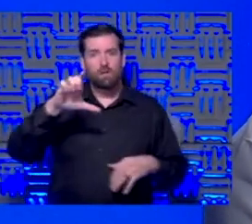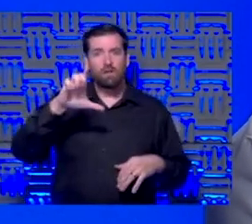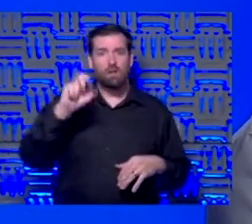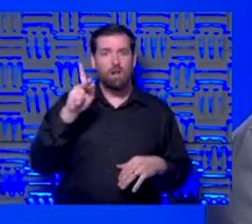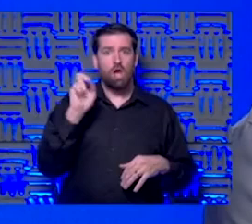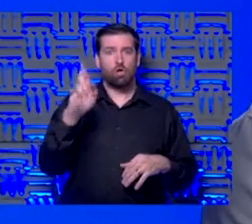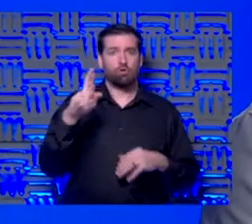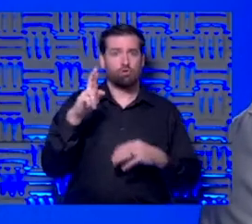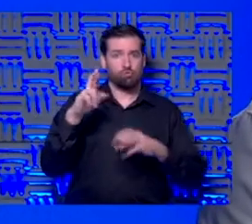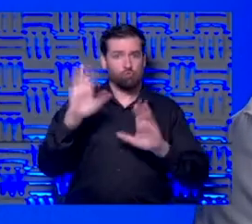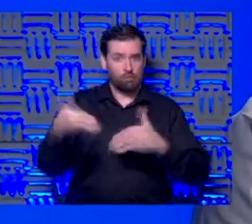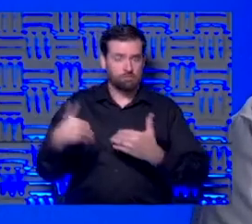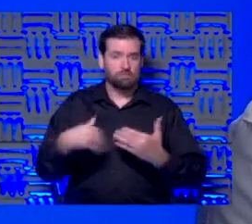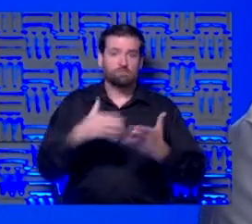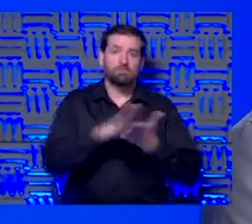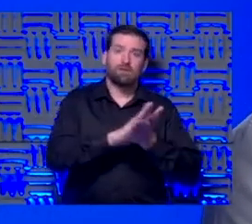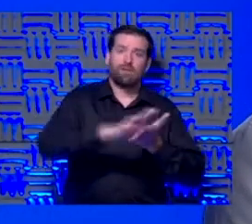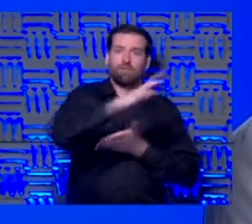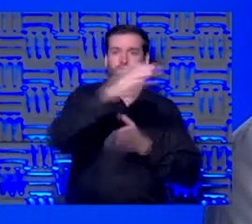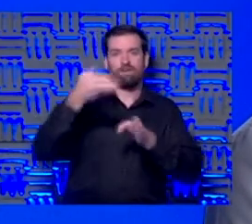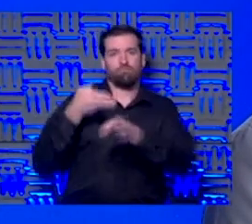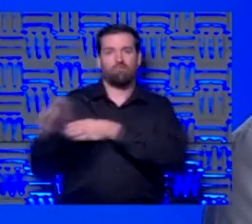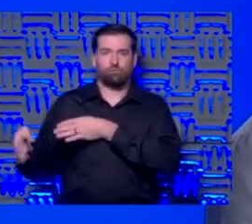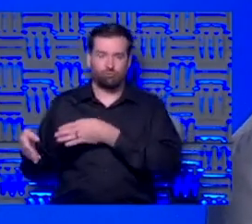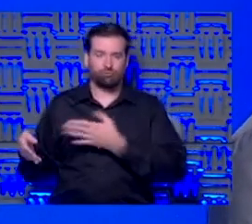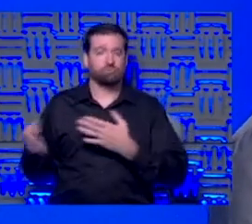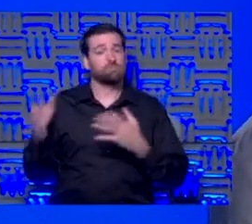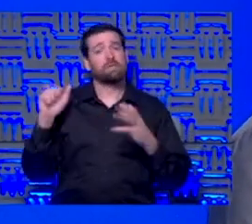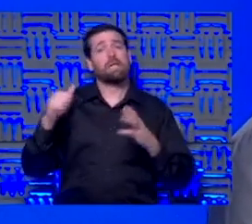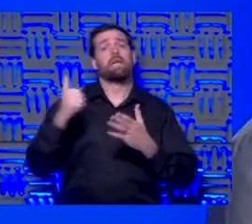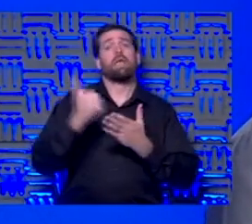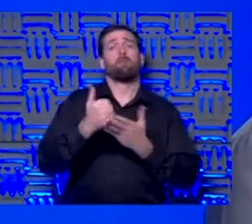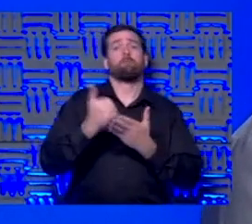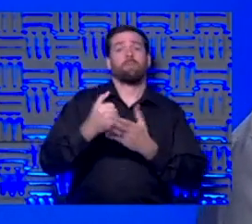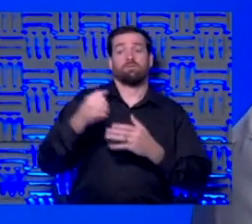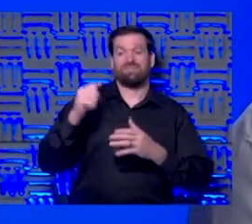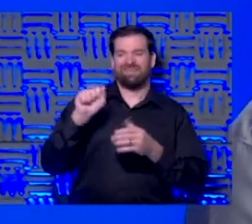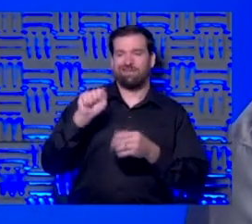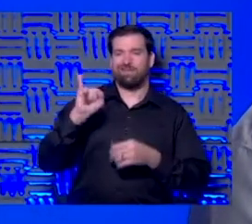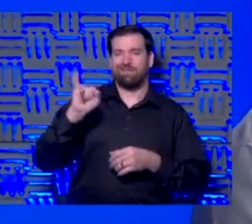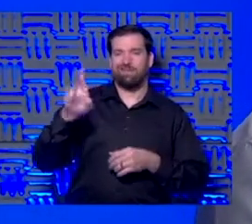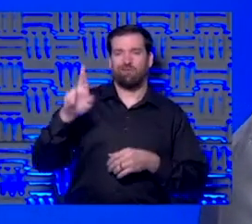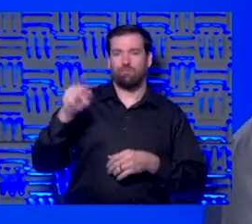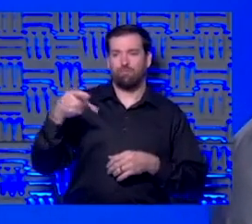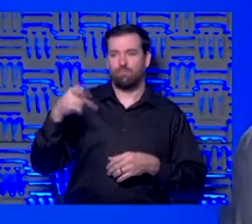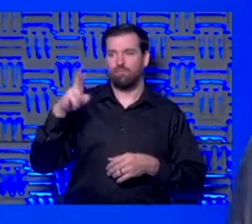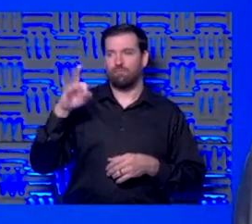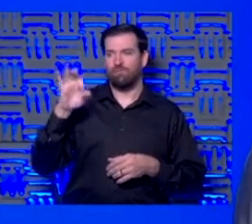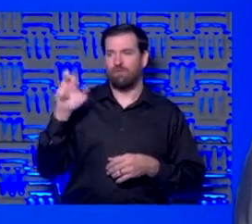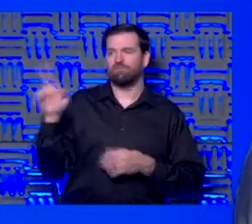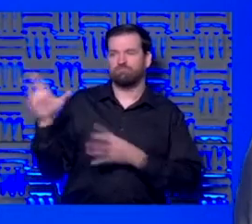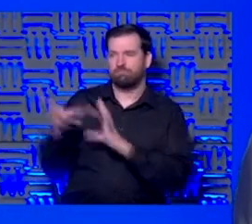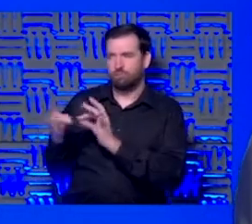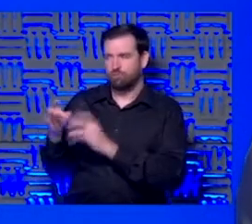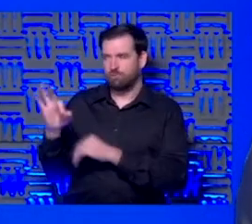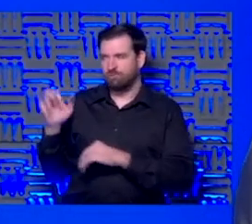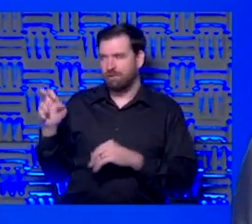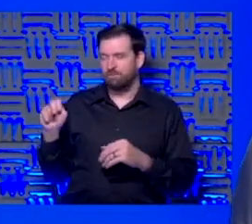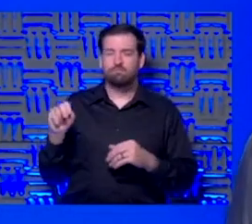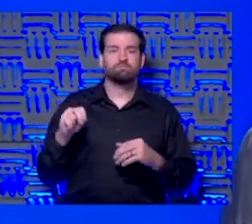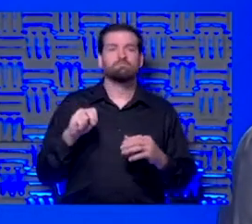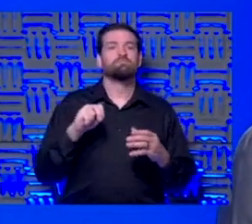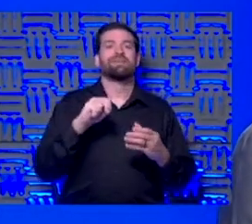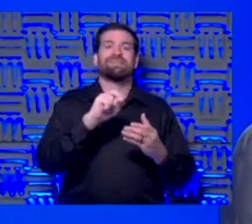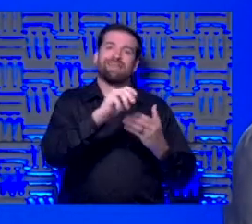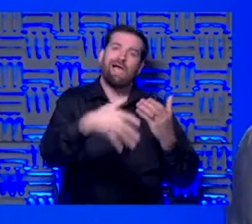and college locker rooms. You know, I think it can help as far as the air purifier. You addressed the fan. I think those are all